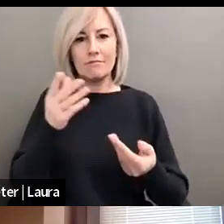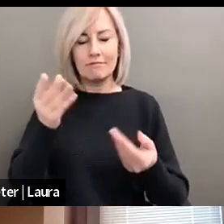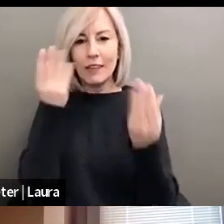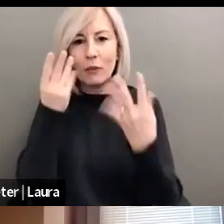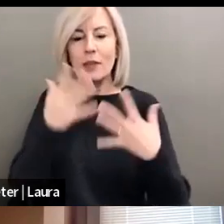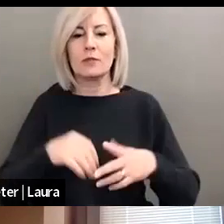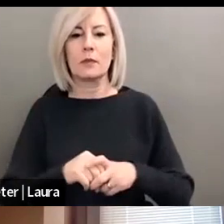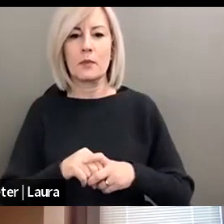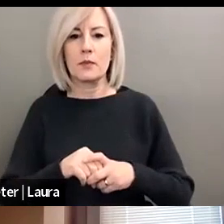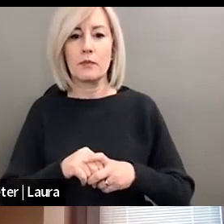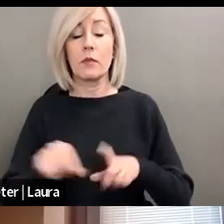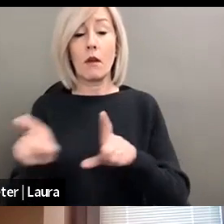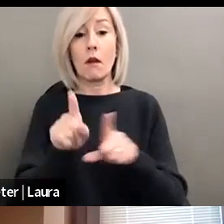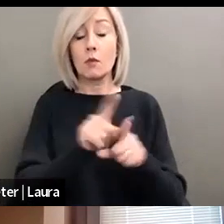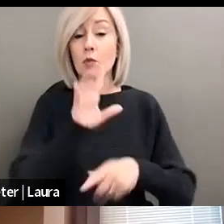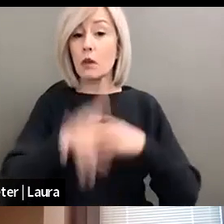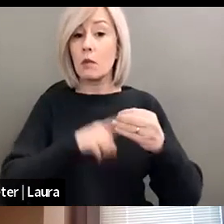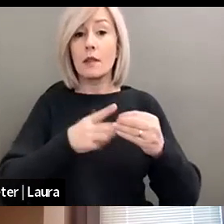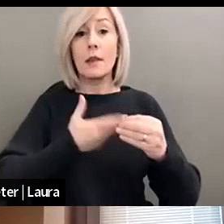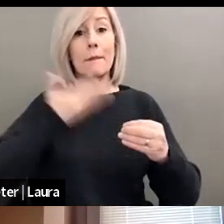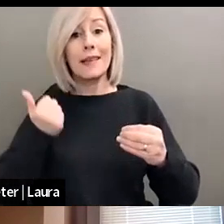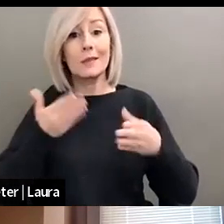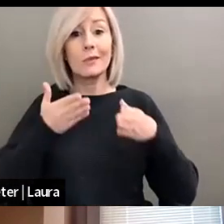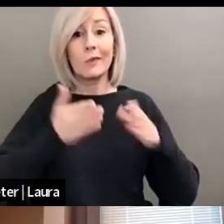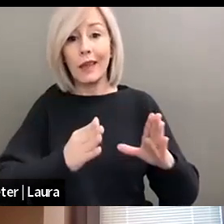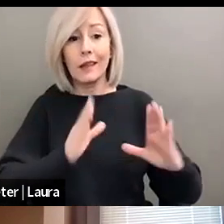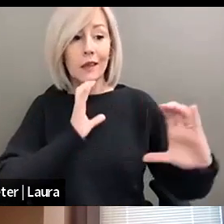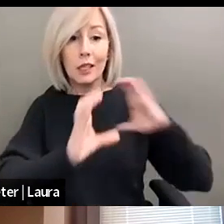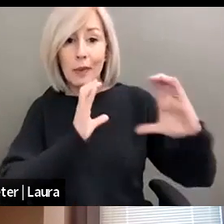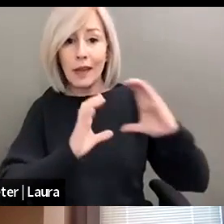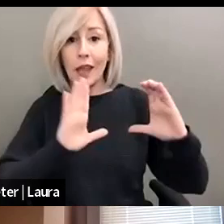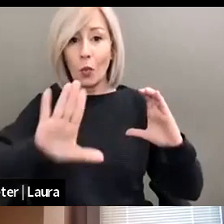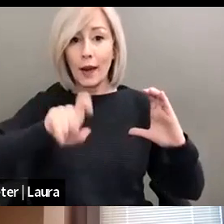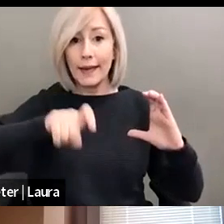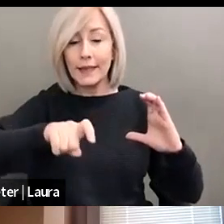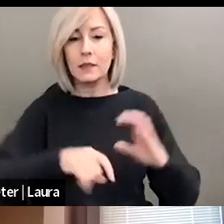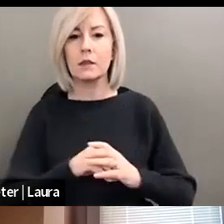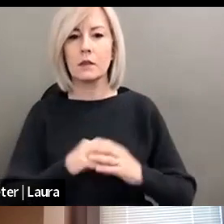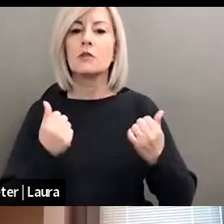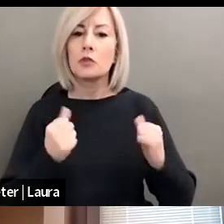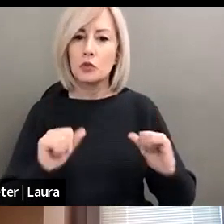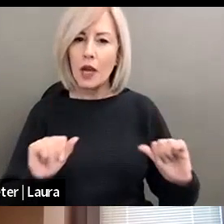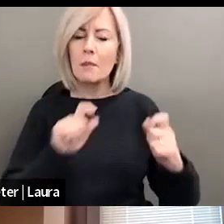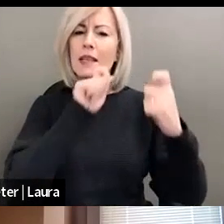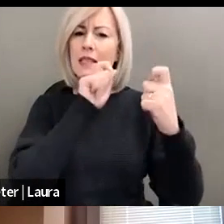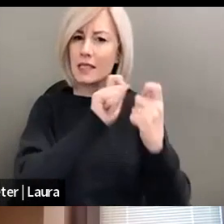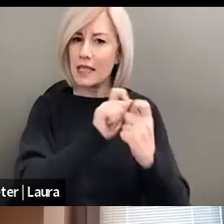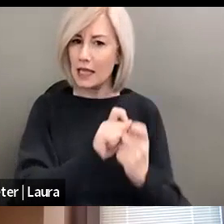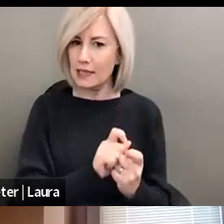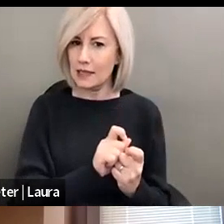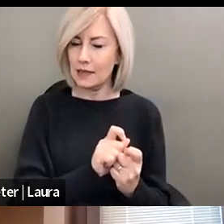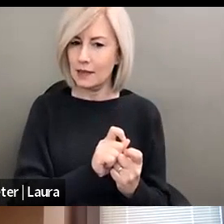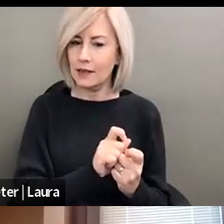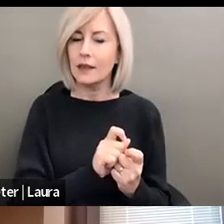will add, when you talk about, what is the best way to communicate your needs, trying to be as concise as possible, and then